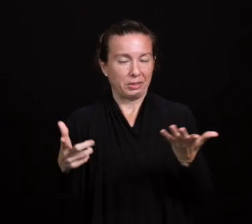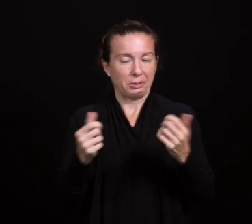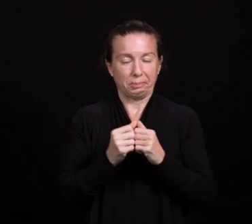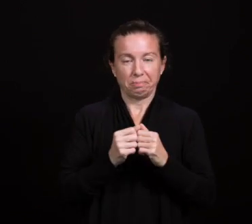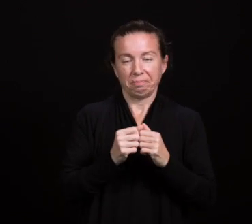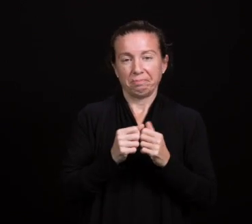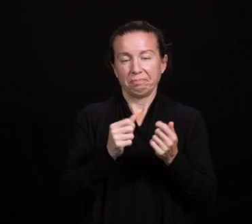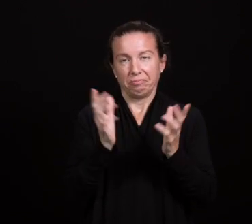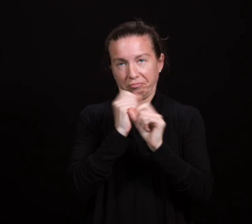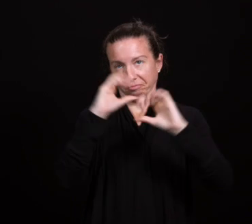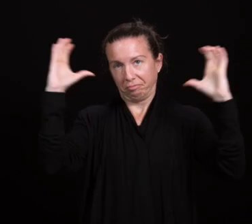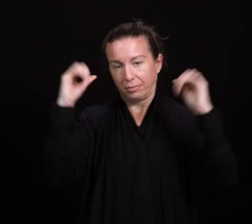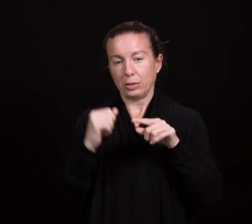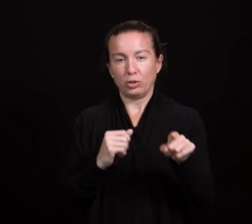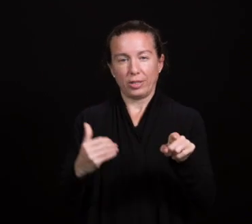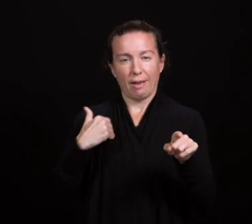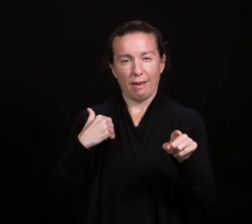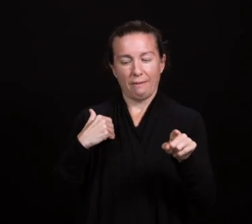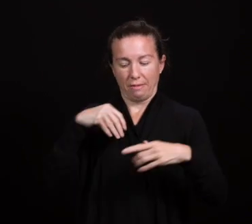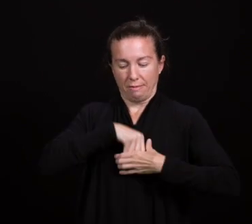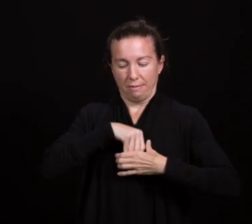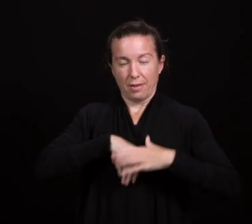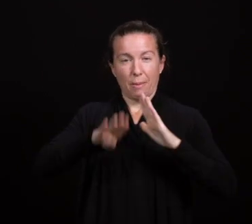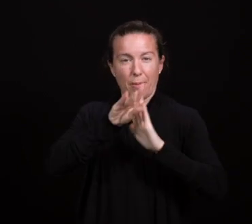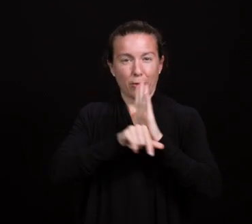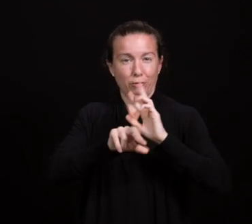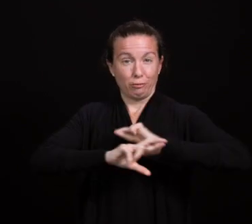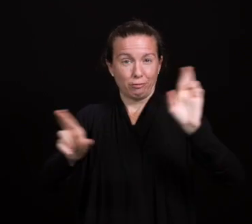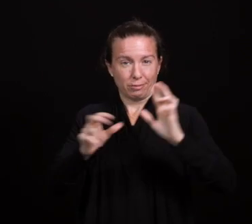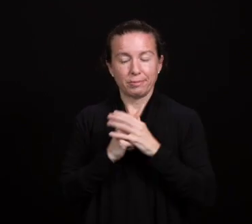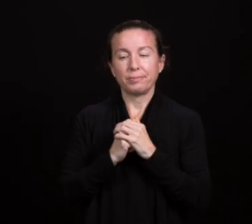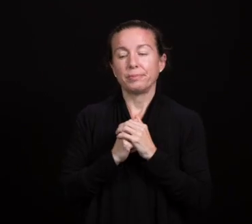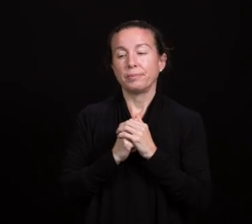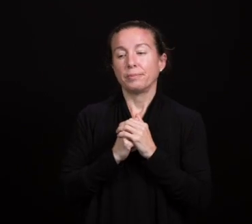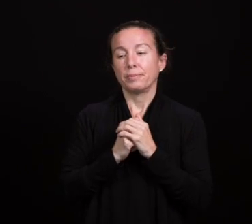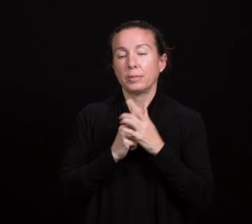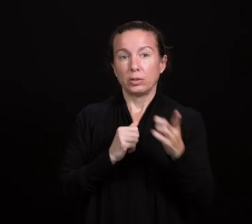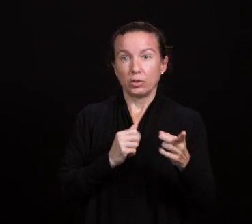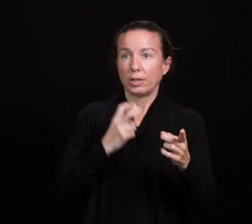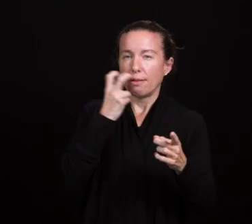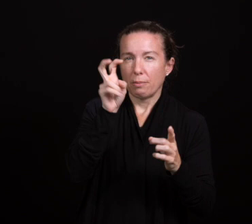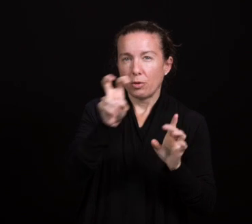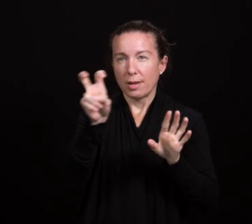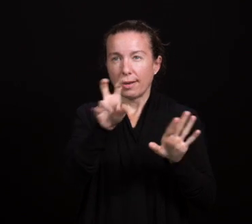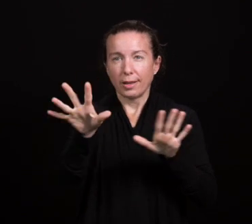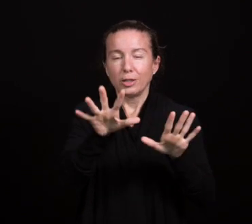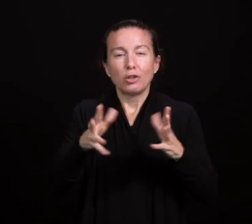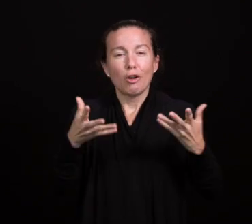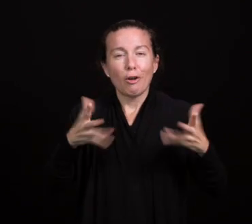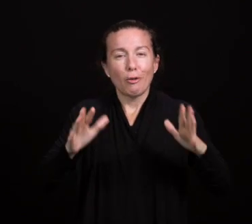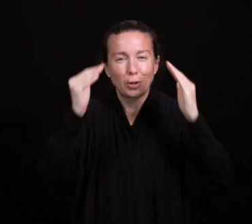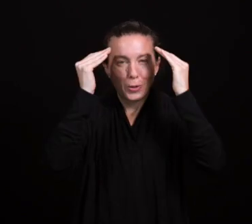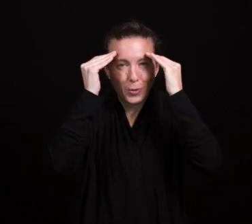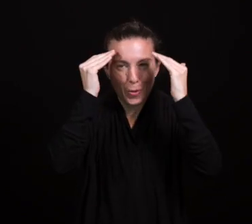when she's lip reading, she has an idea of what they're going to speak about, and it has helped.